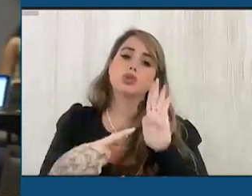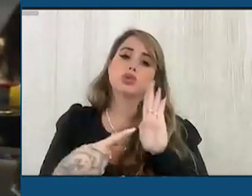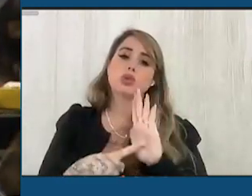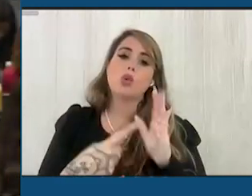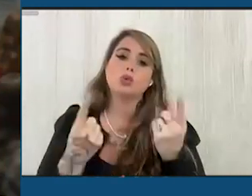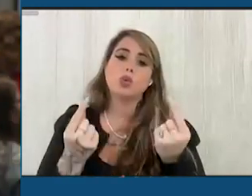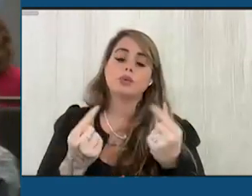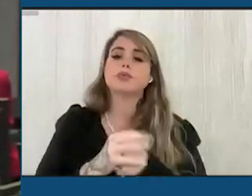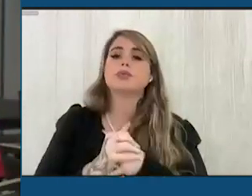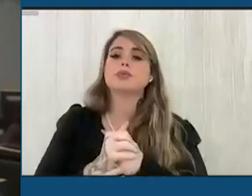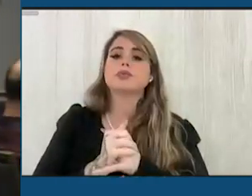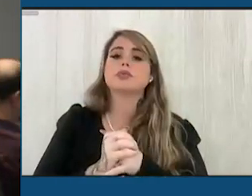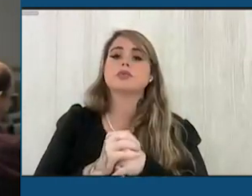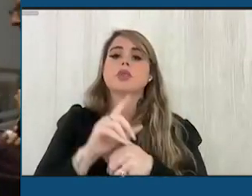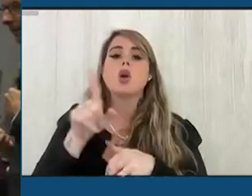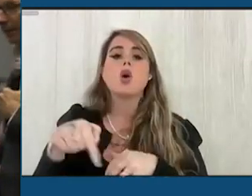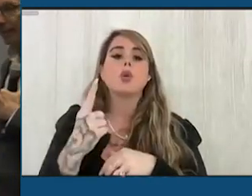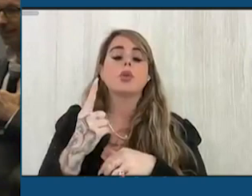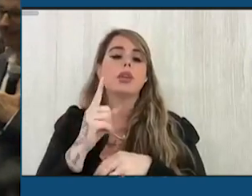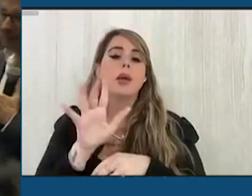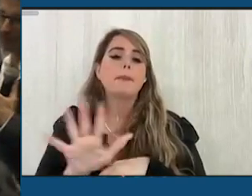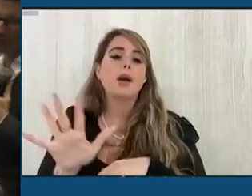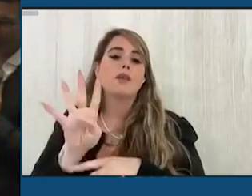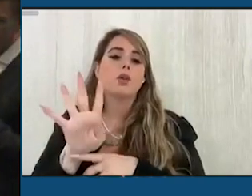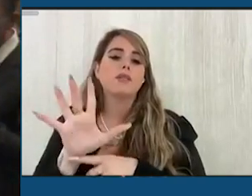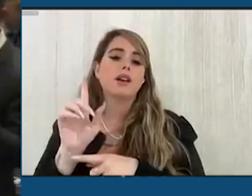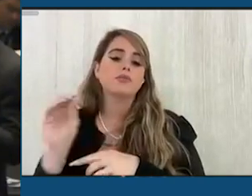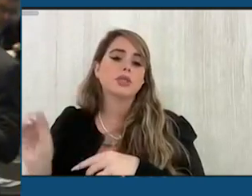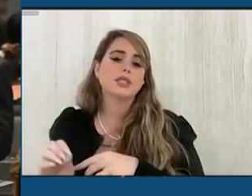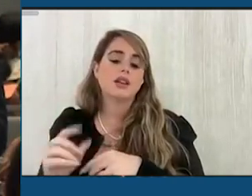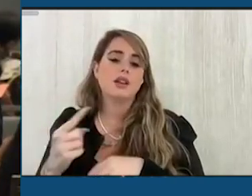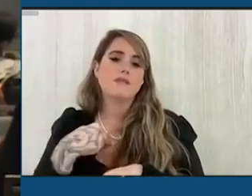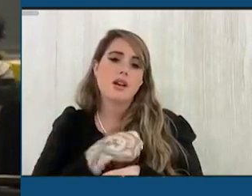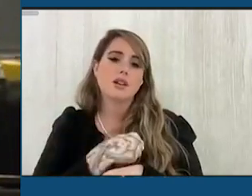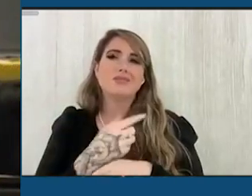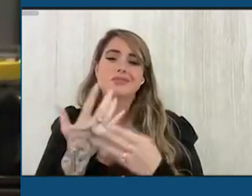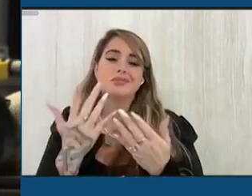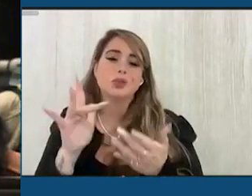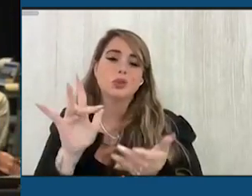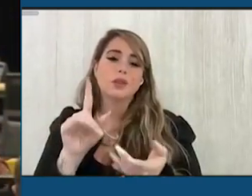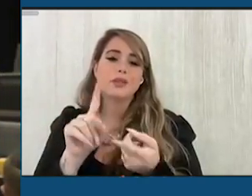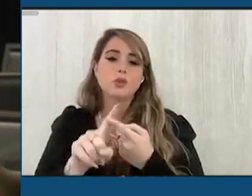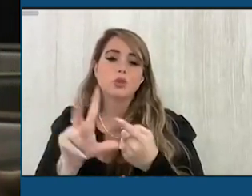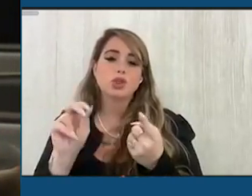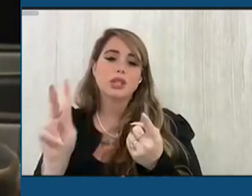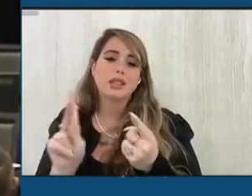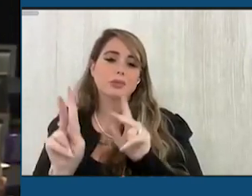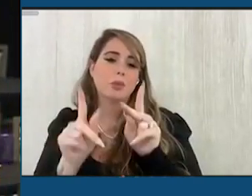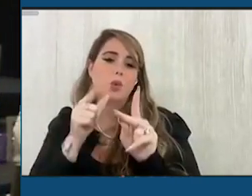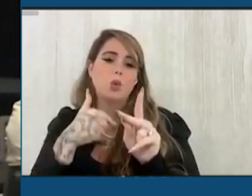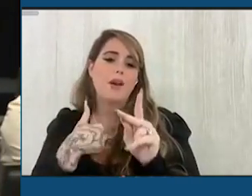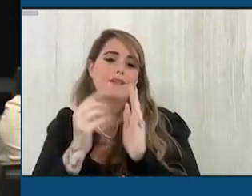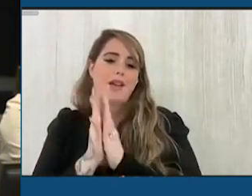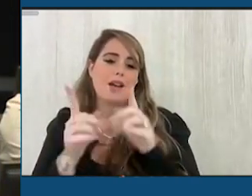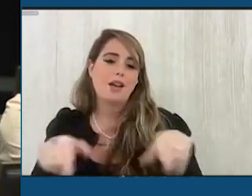Only about 45% of us, this is in around 25 to 30,000 people that I've asked this question to over the last year or